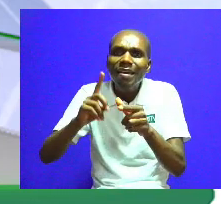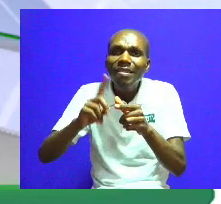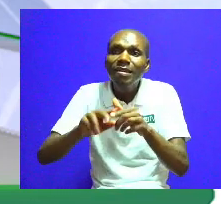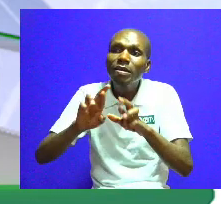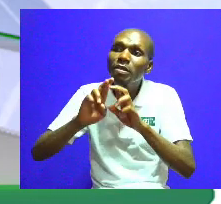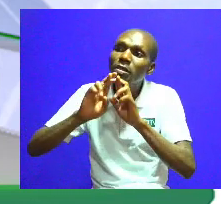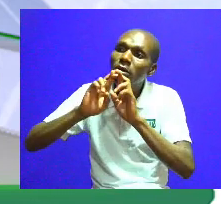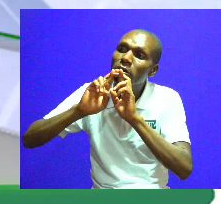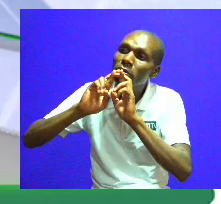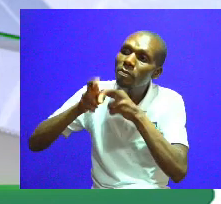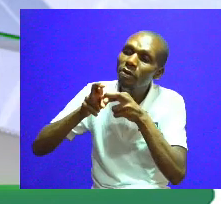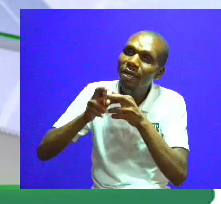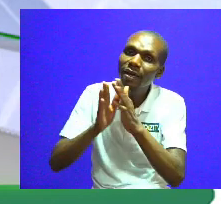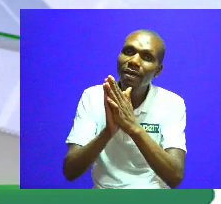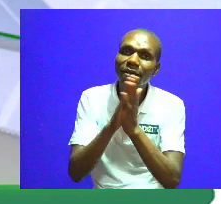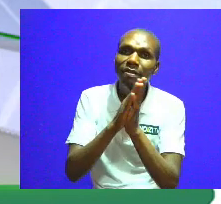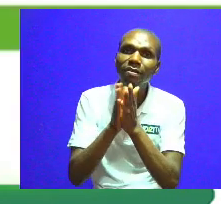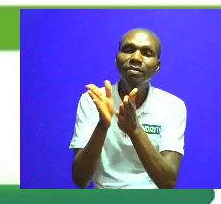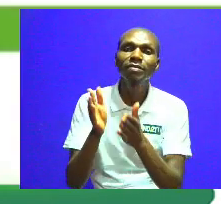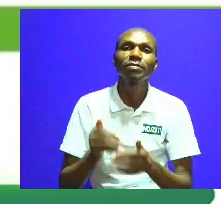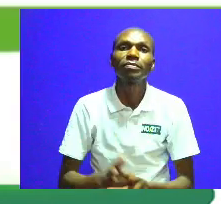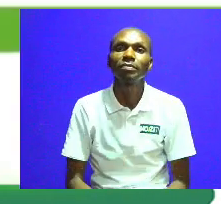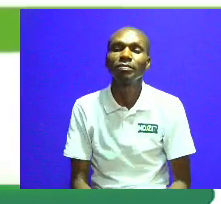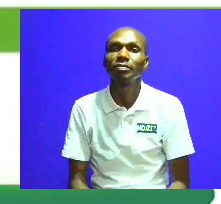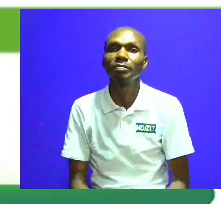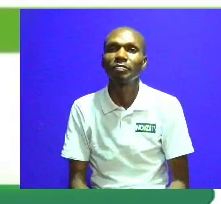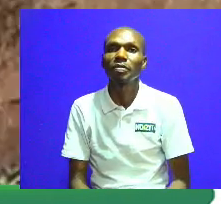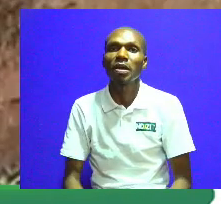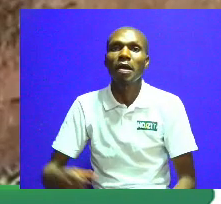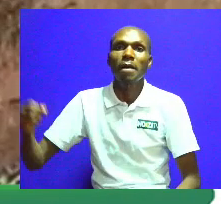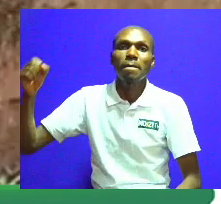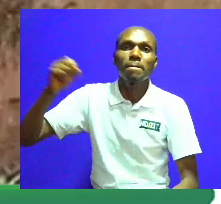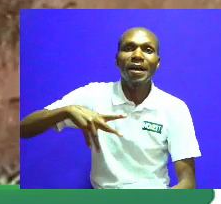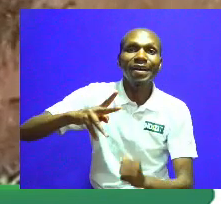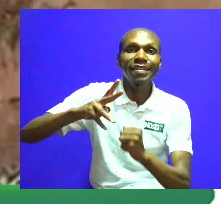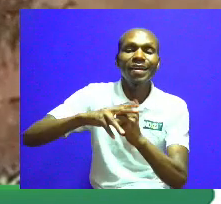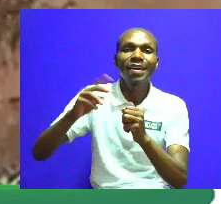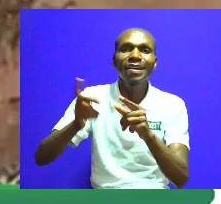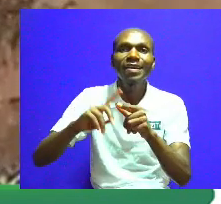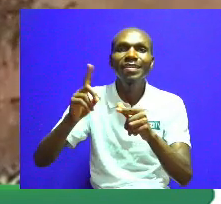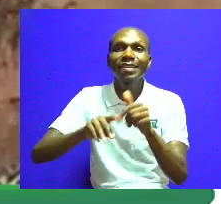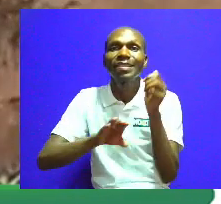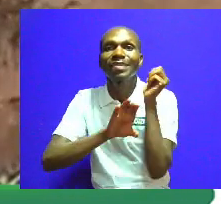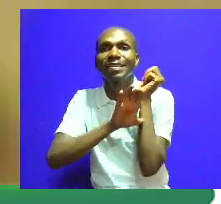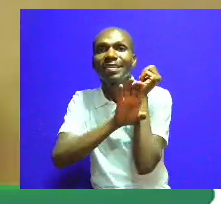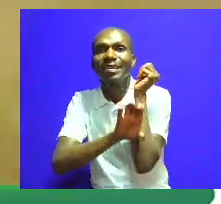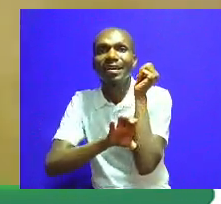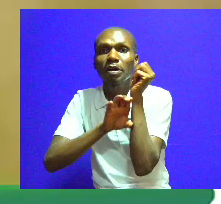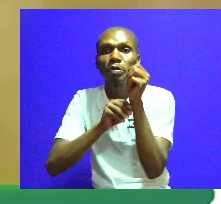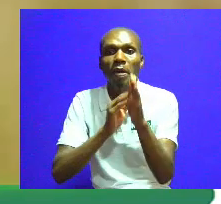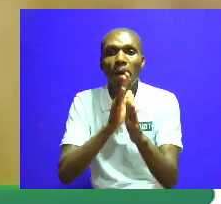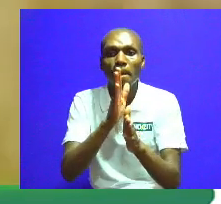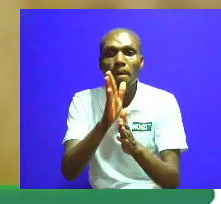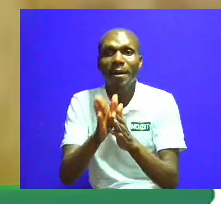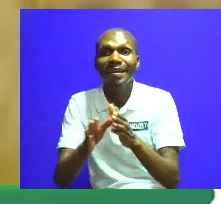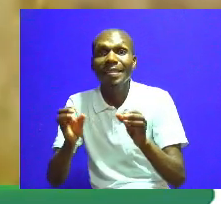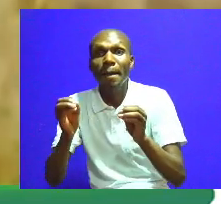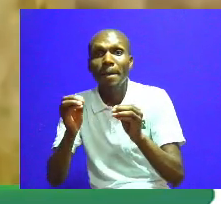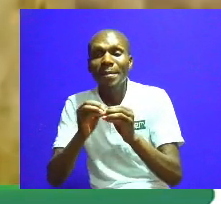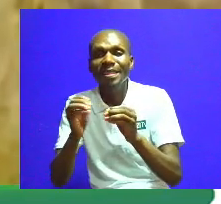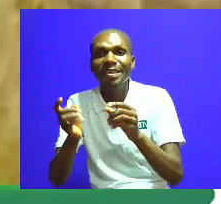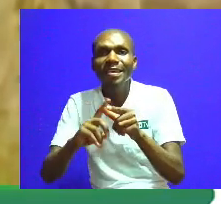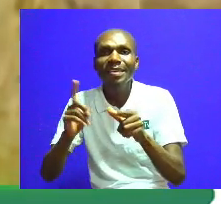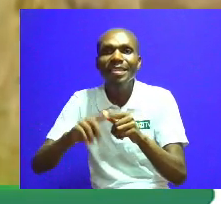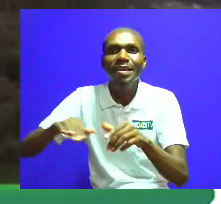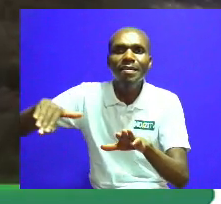job maangi na mangi. Omoti enyoyo niko Kenya aliganitie geikaro ekenene. Ikukia retete ababu